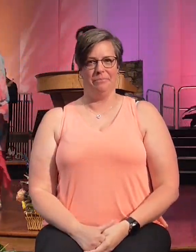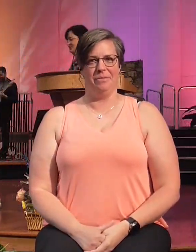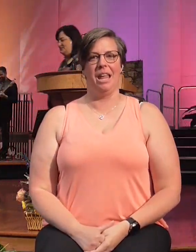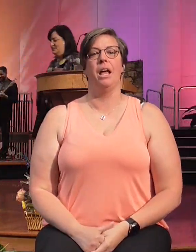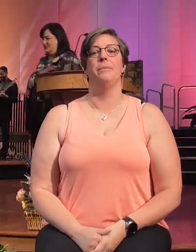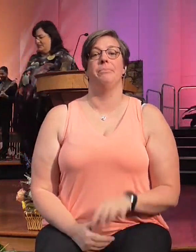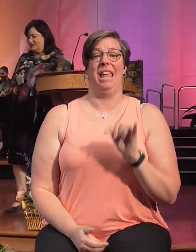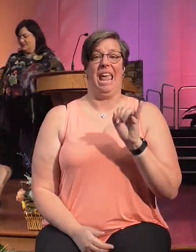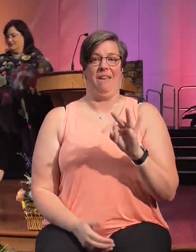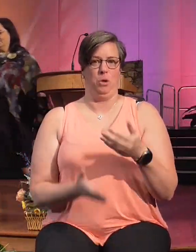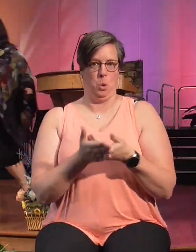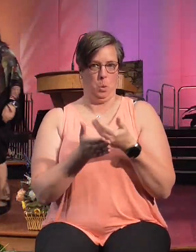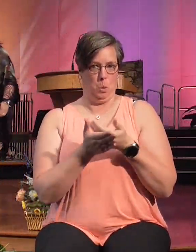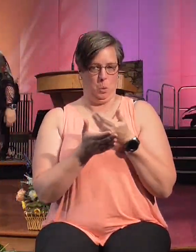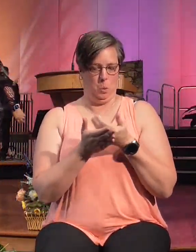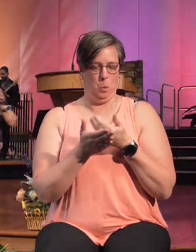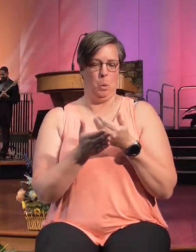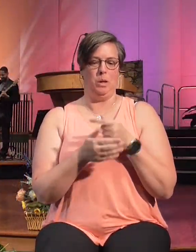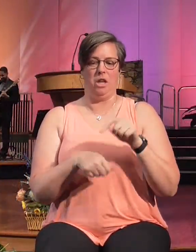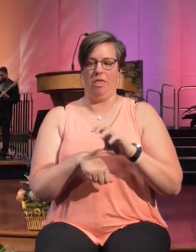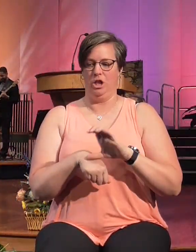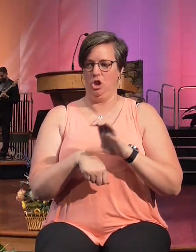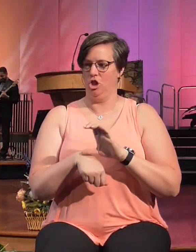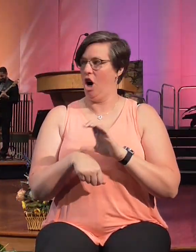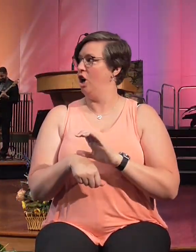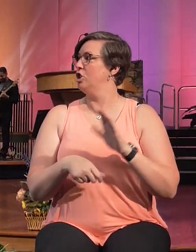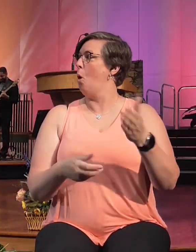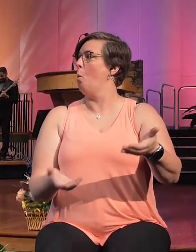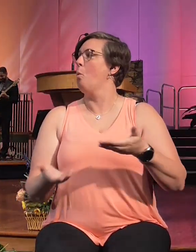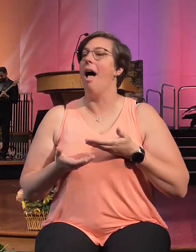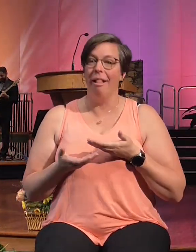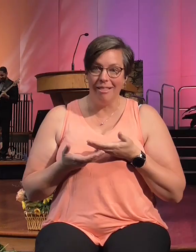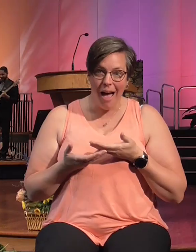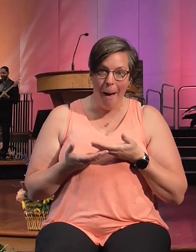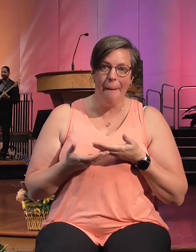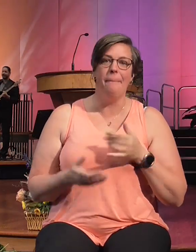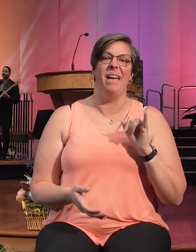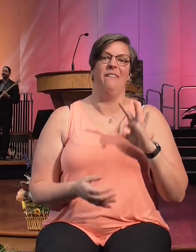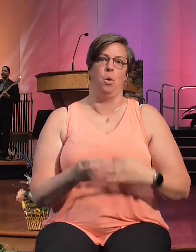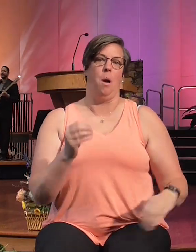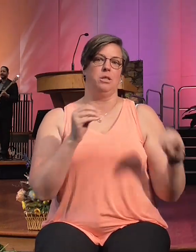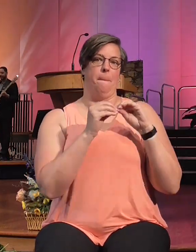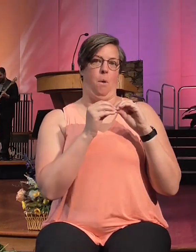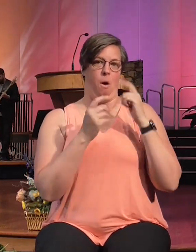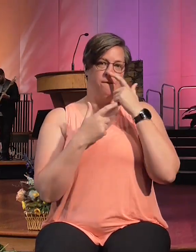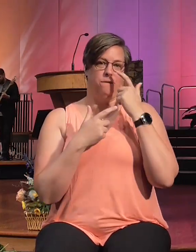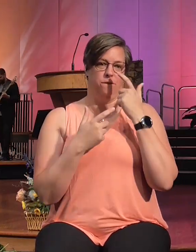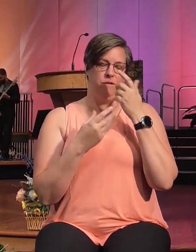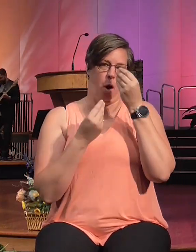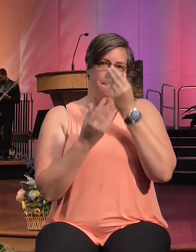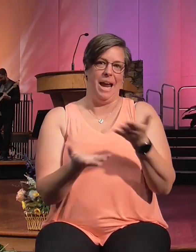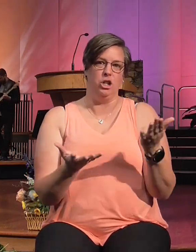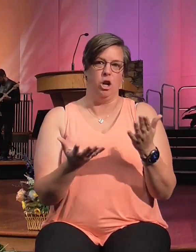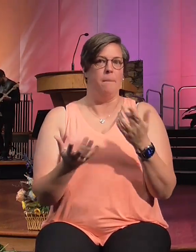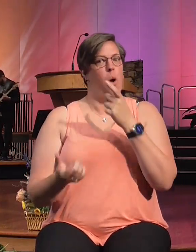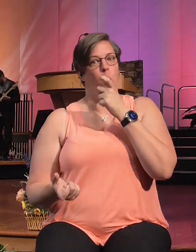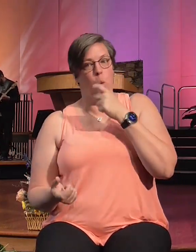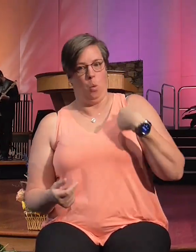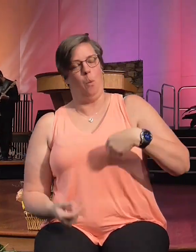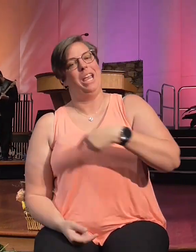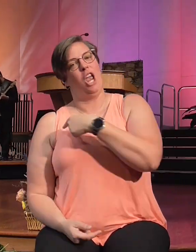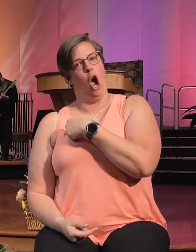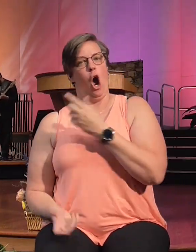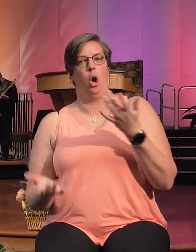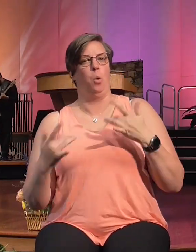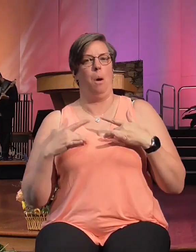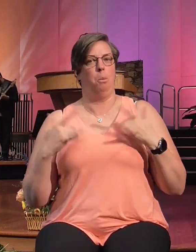If you are new to Mile High Church, I just want to welcome you. And if you would like some more information about who we are and what we're up to, I invite you